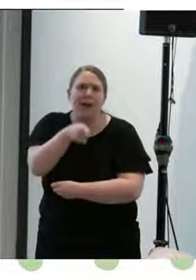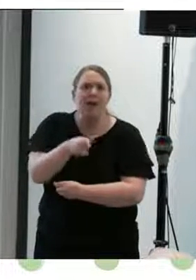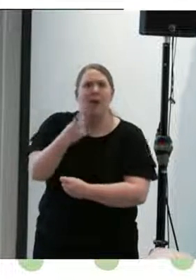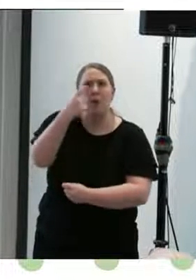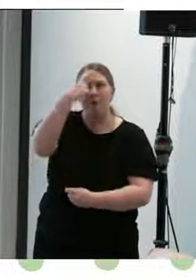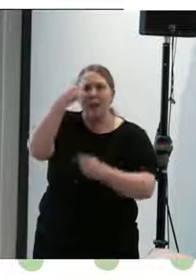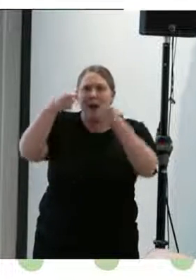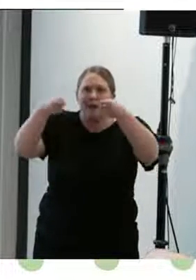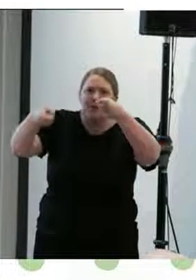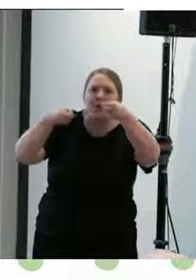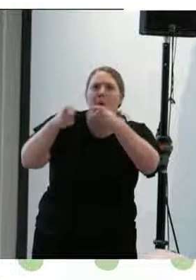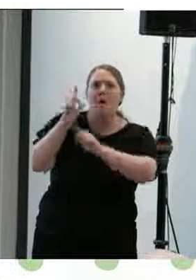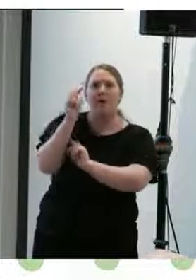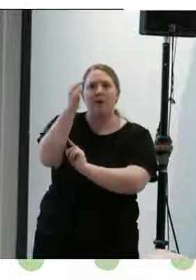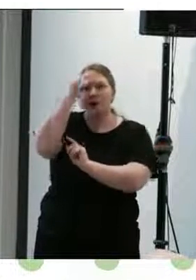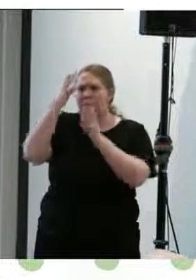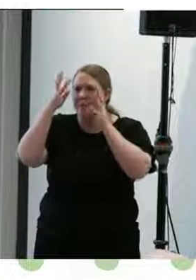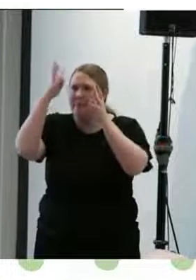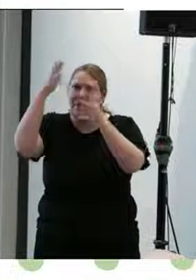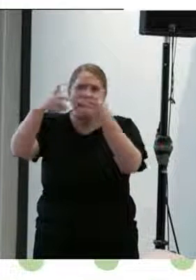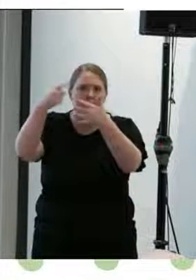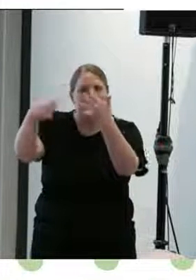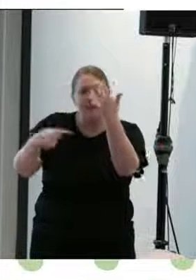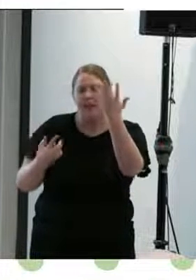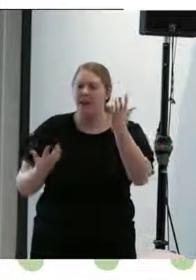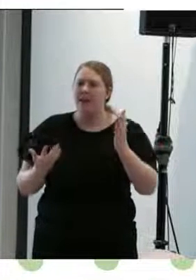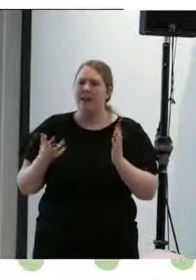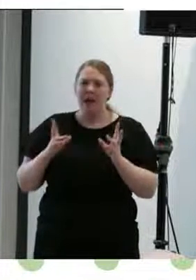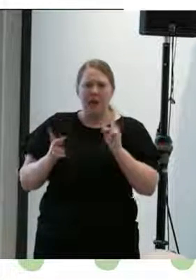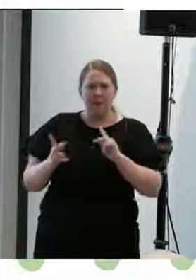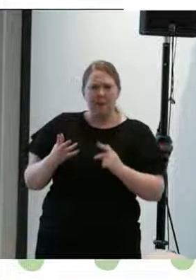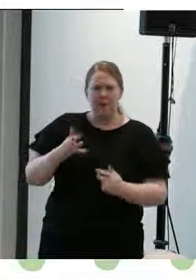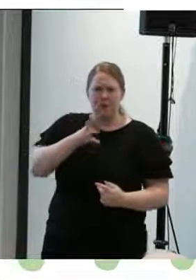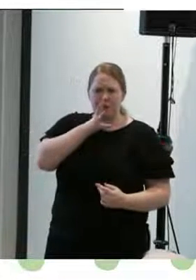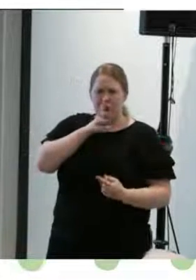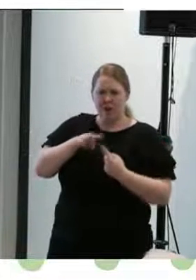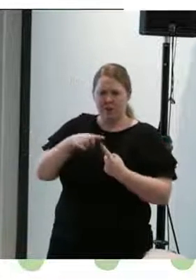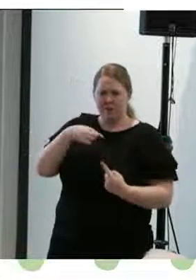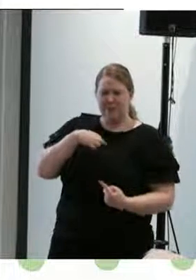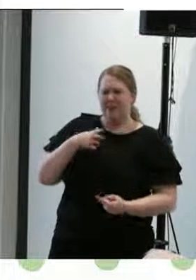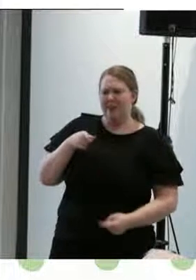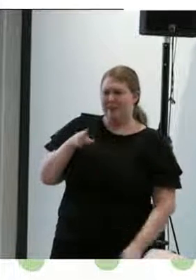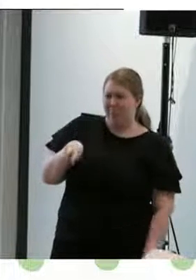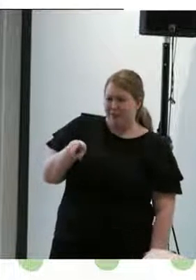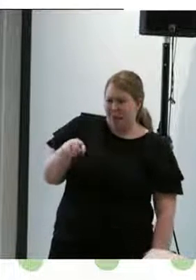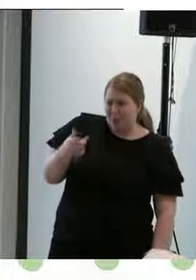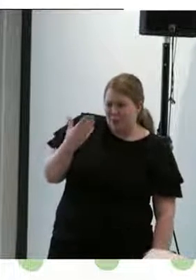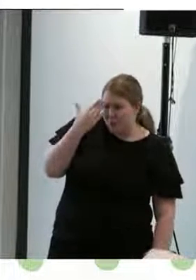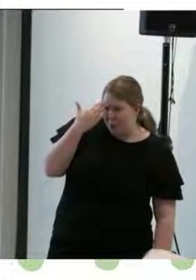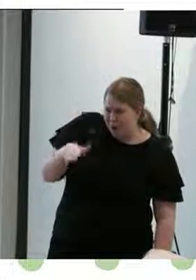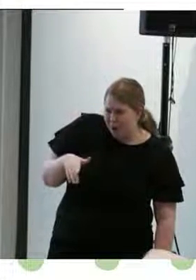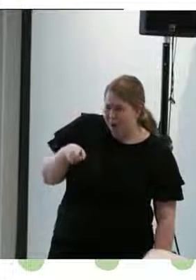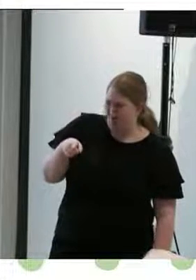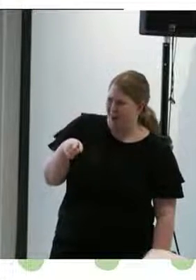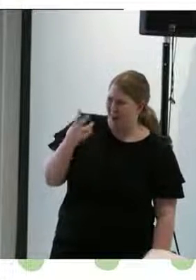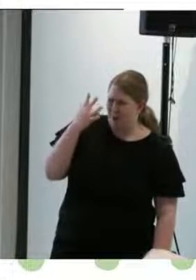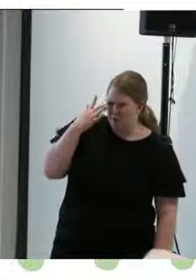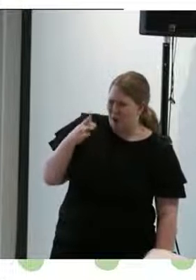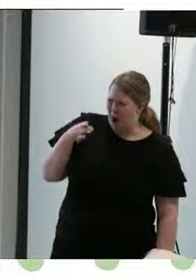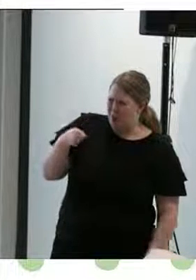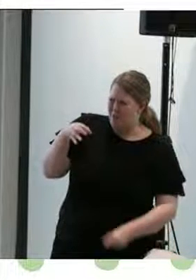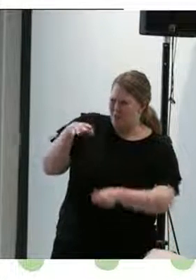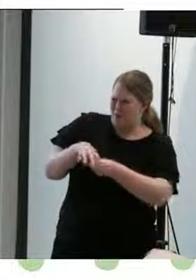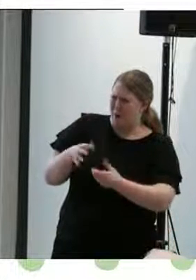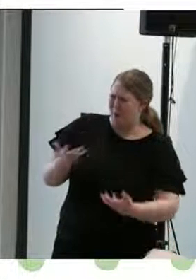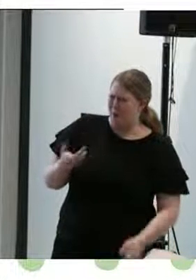government, and people would talk to me in almost a condescending way, don't you know this? Like, why would you ever vote?